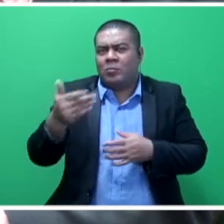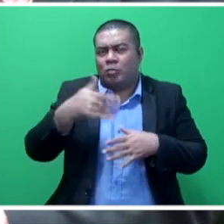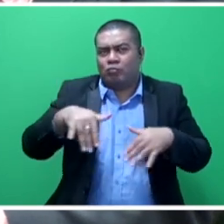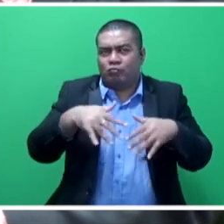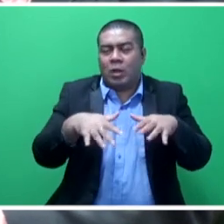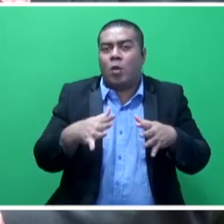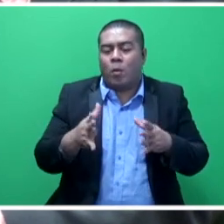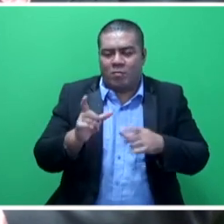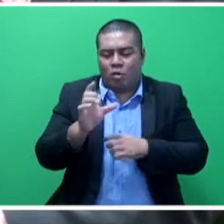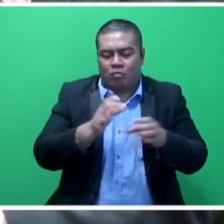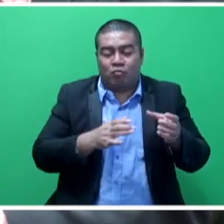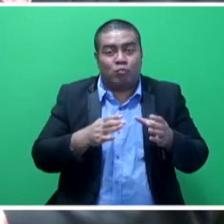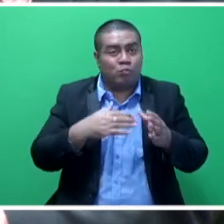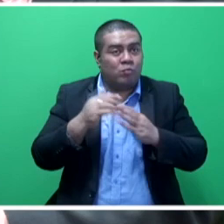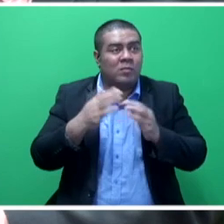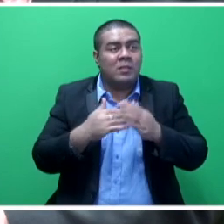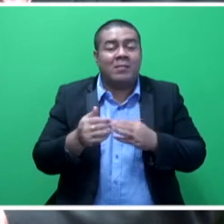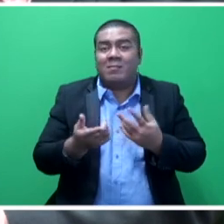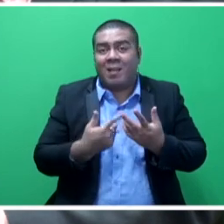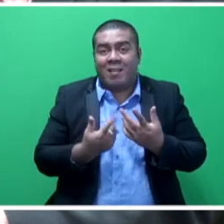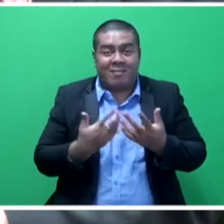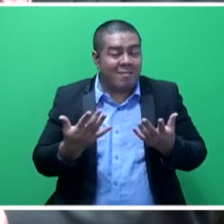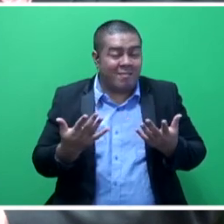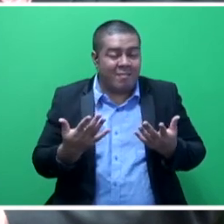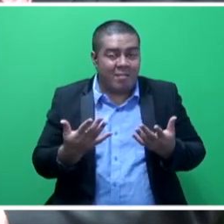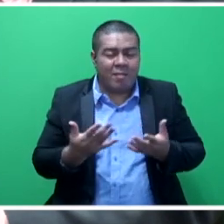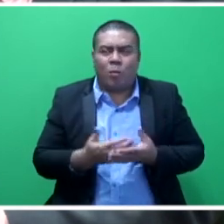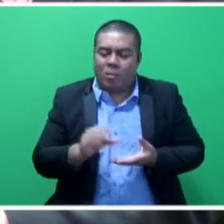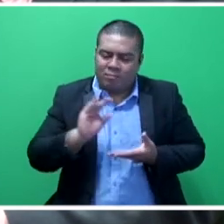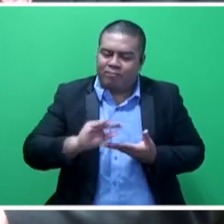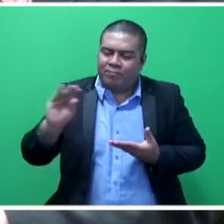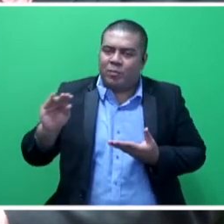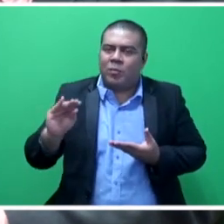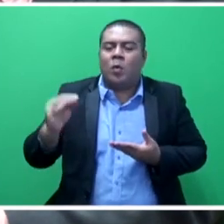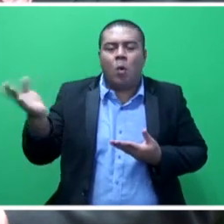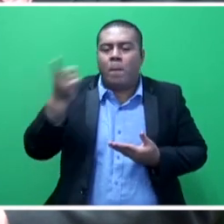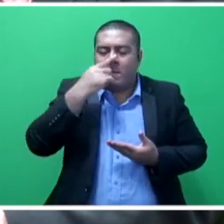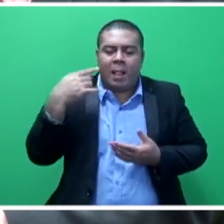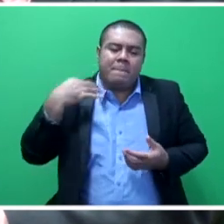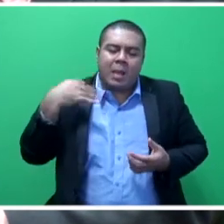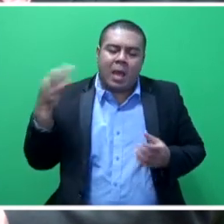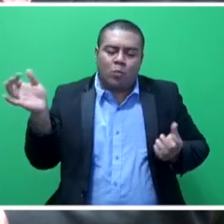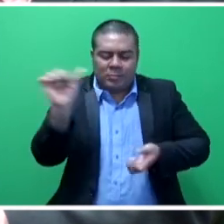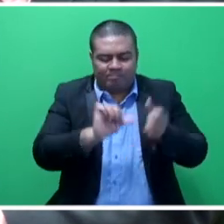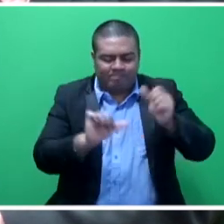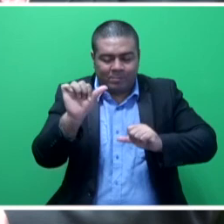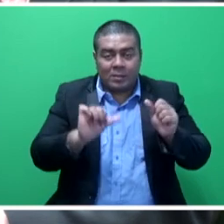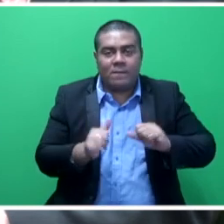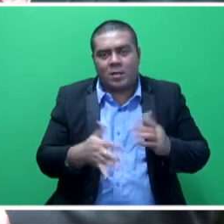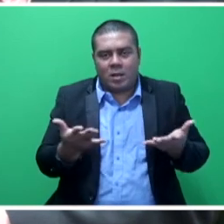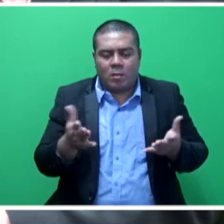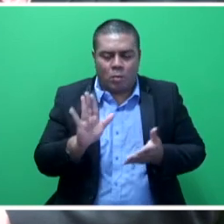begin by the end of this year. In other words, the tender was called and the tender assessment, we are at the tender assessment